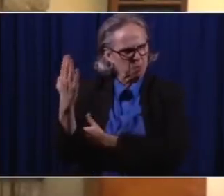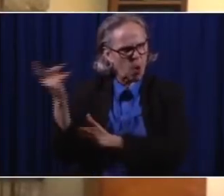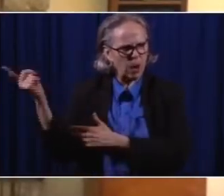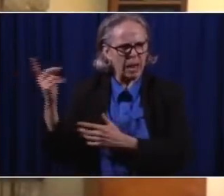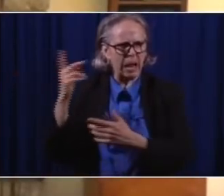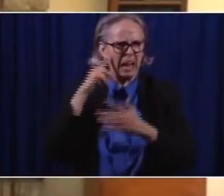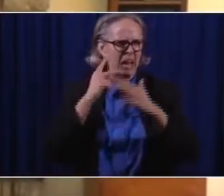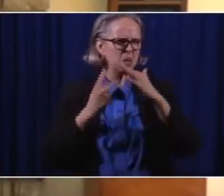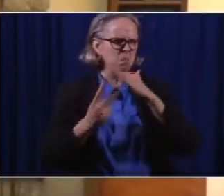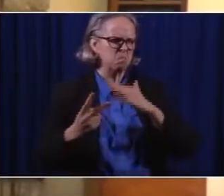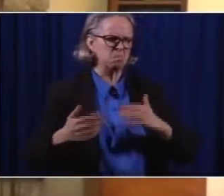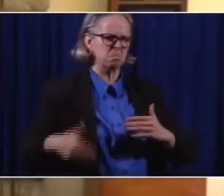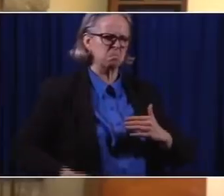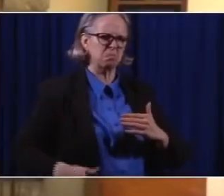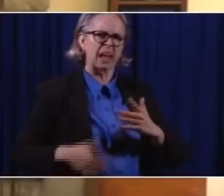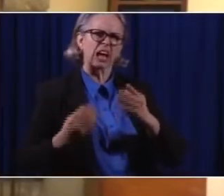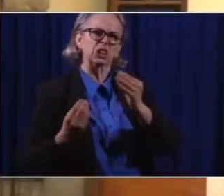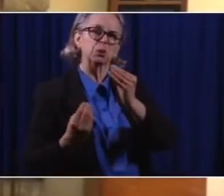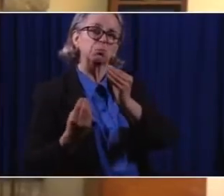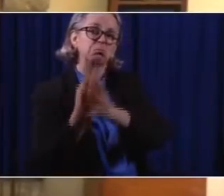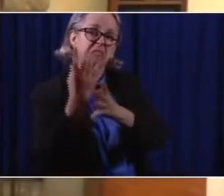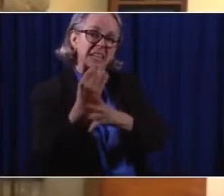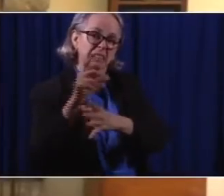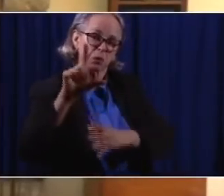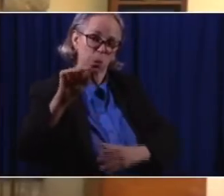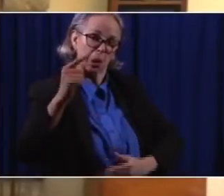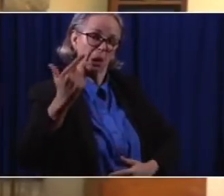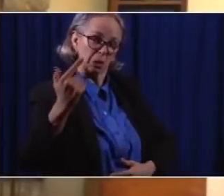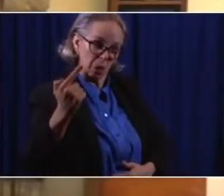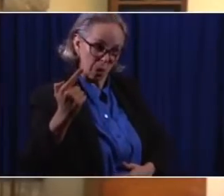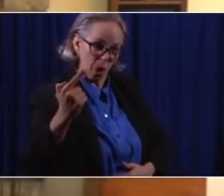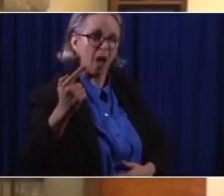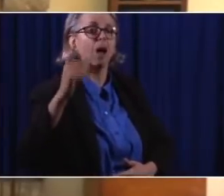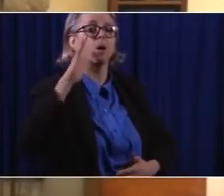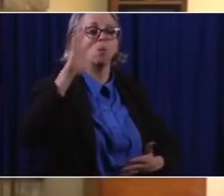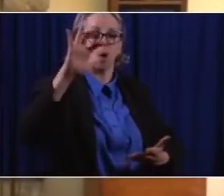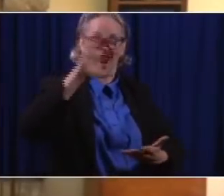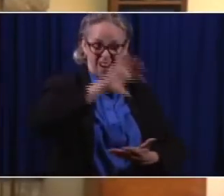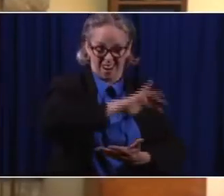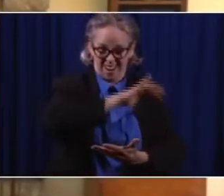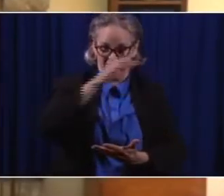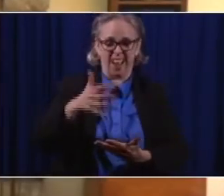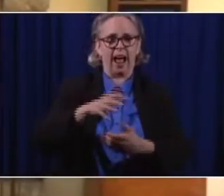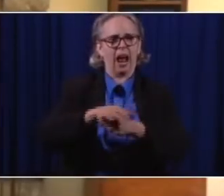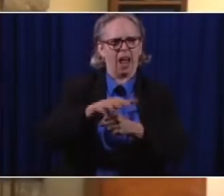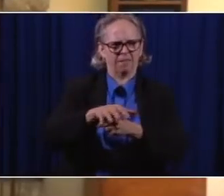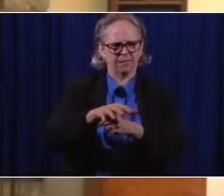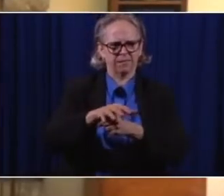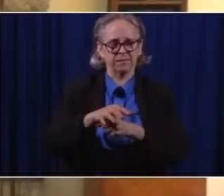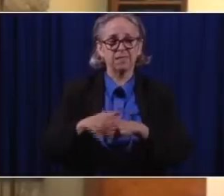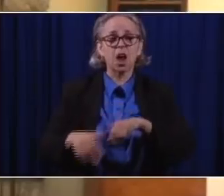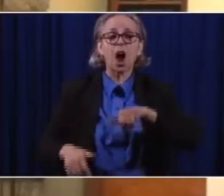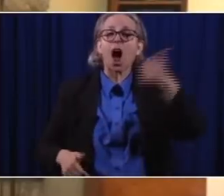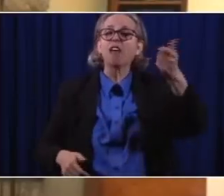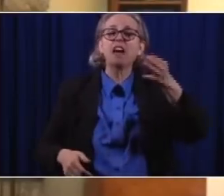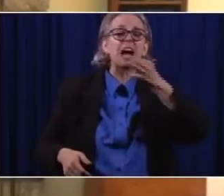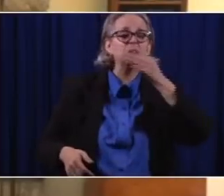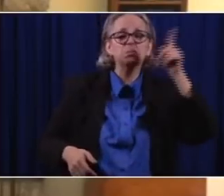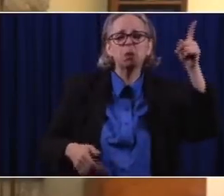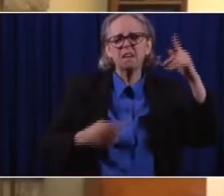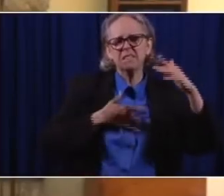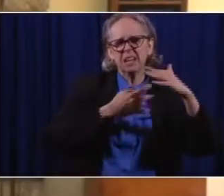would have a significant distribution. I've also heard July as far as significant